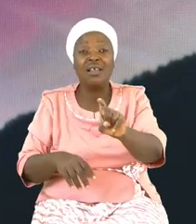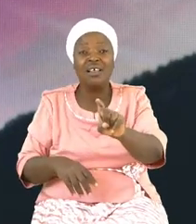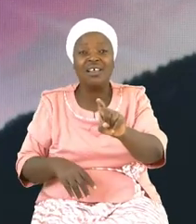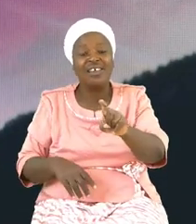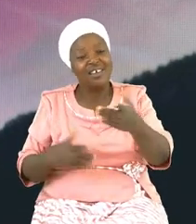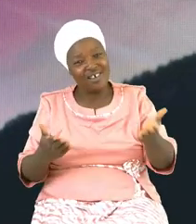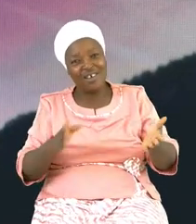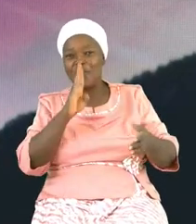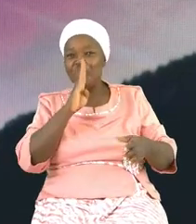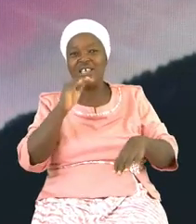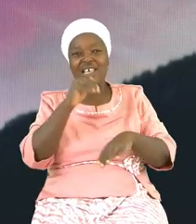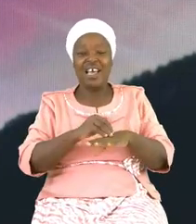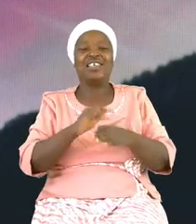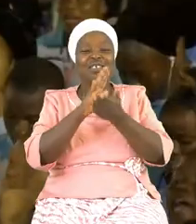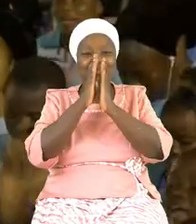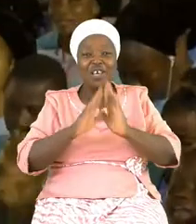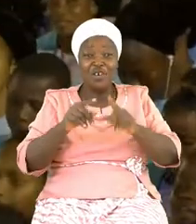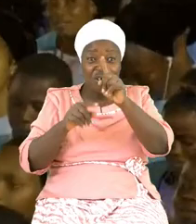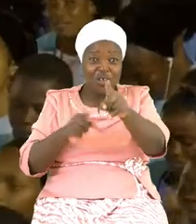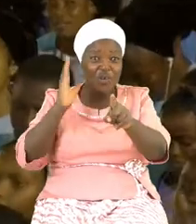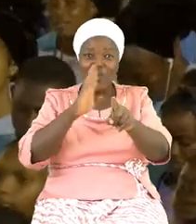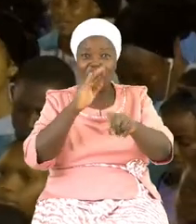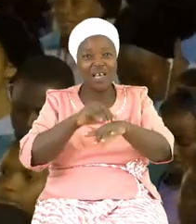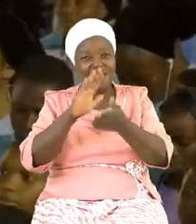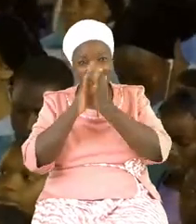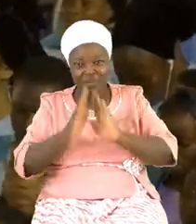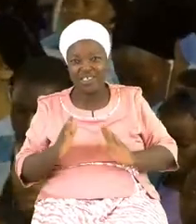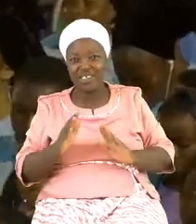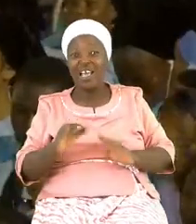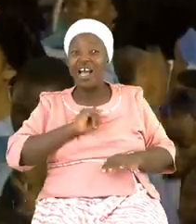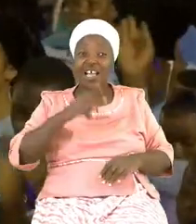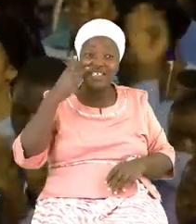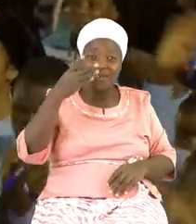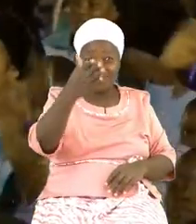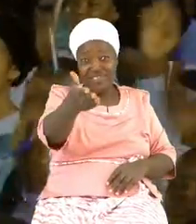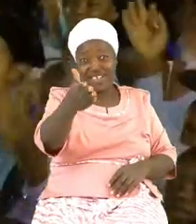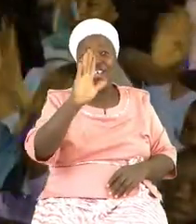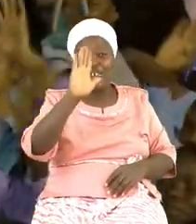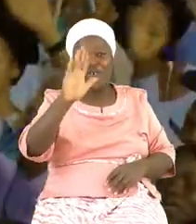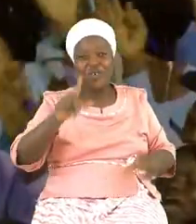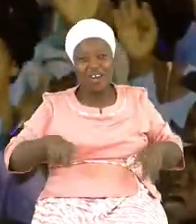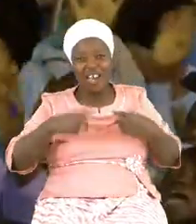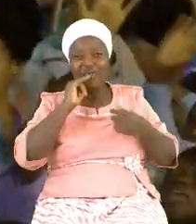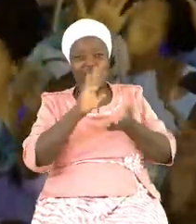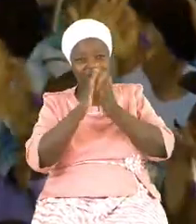peace. You'll be at peace. I see you there, your life is peaceful.